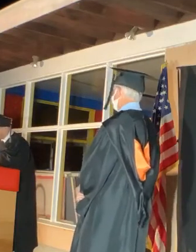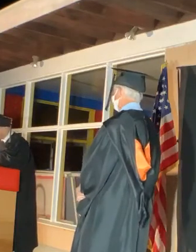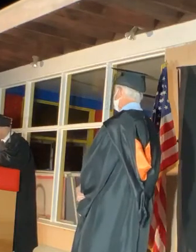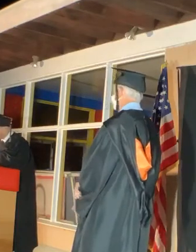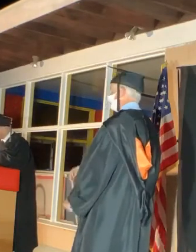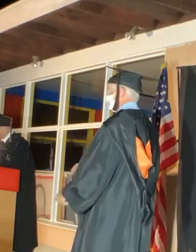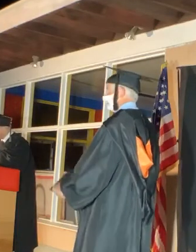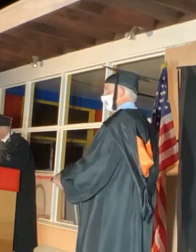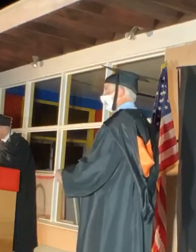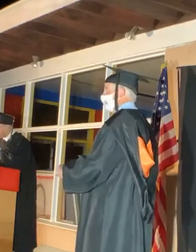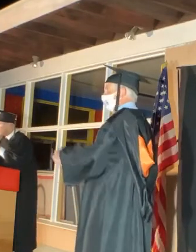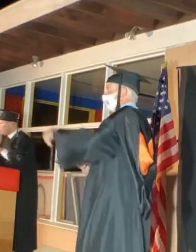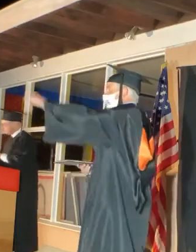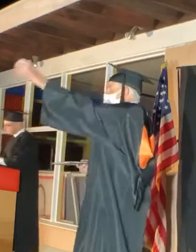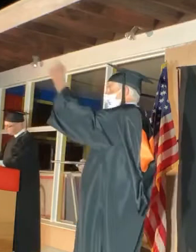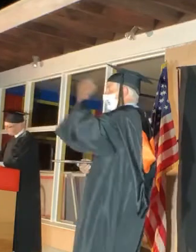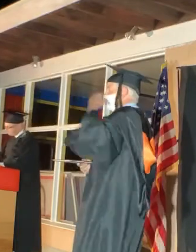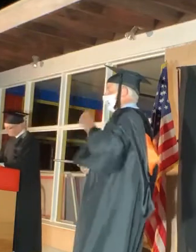Anthony Del Signor.